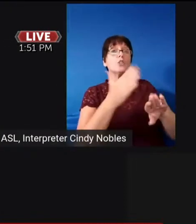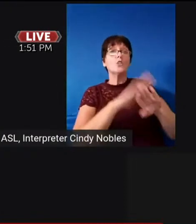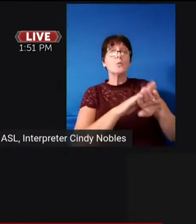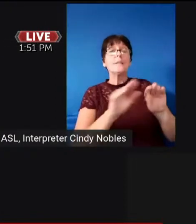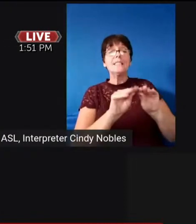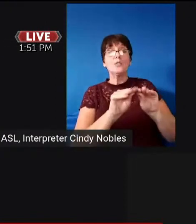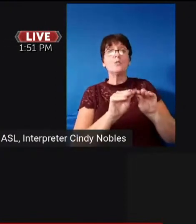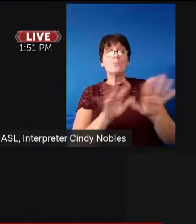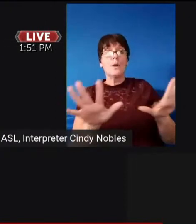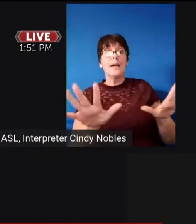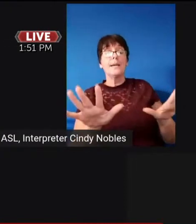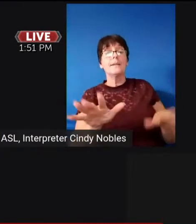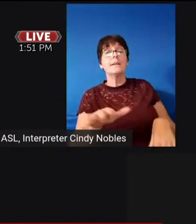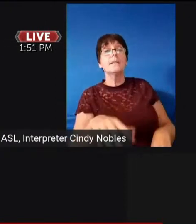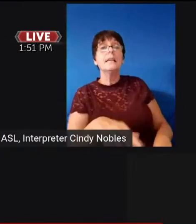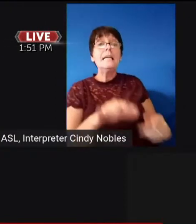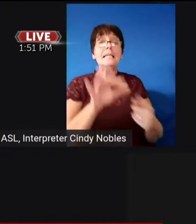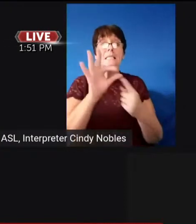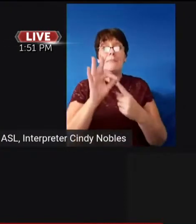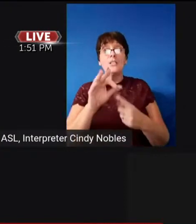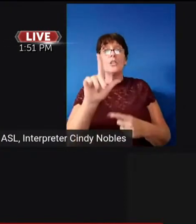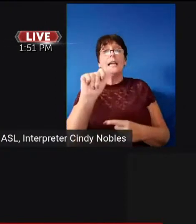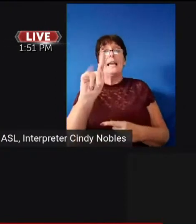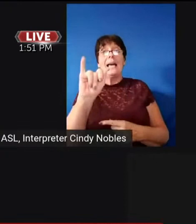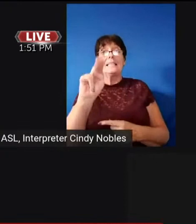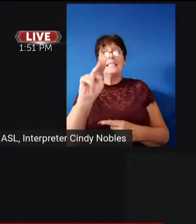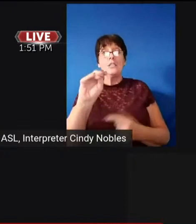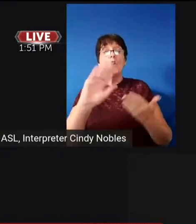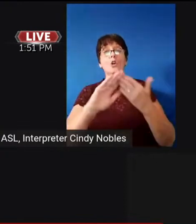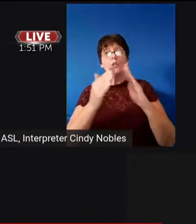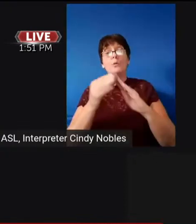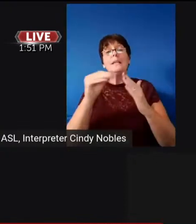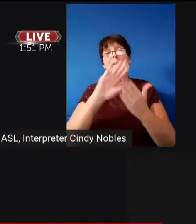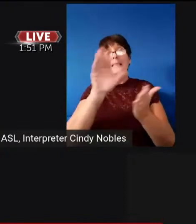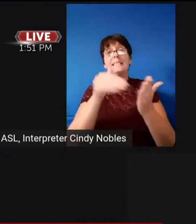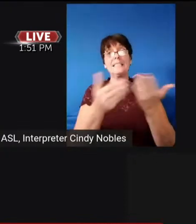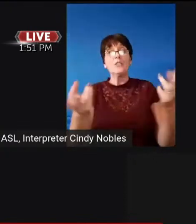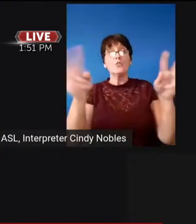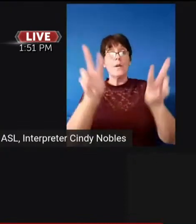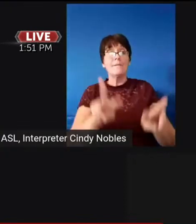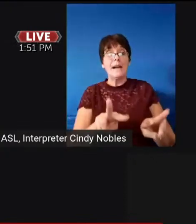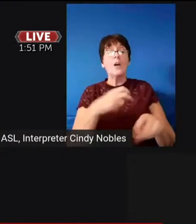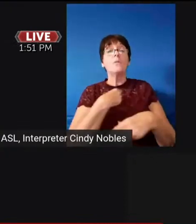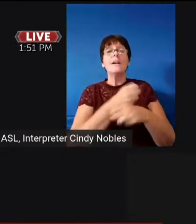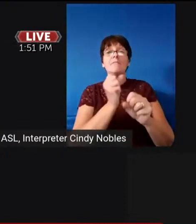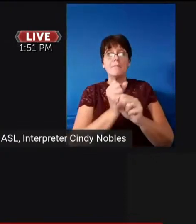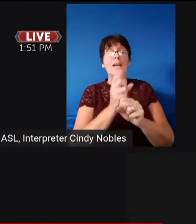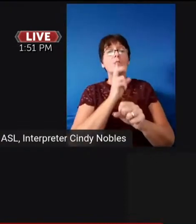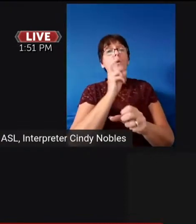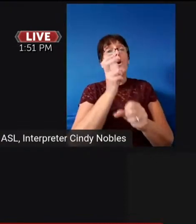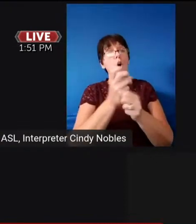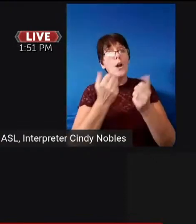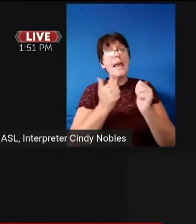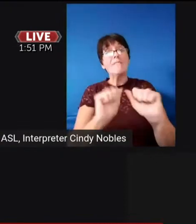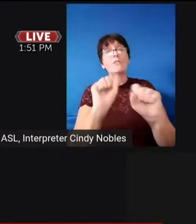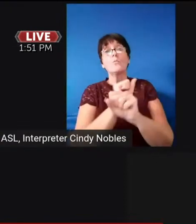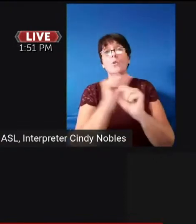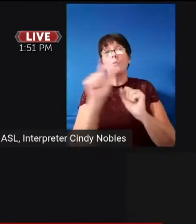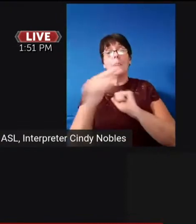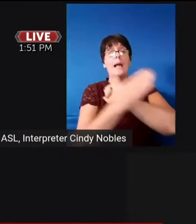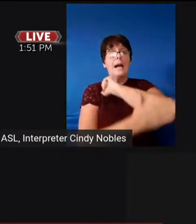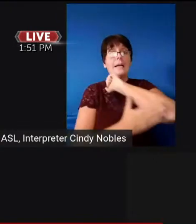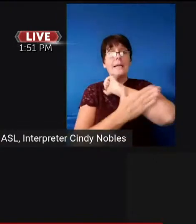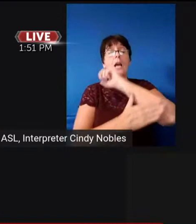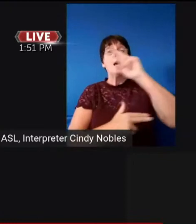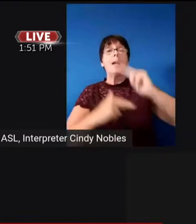especially among Latino communities in the Central Valley. We've made a concerted effort working with those counties, building